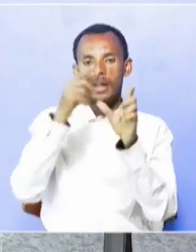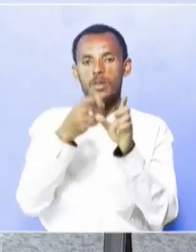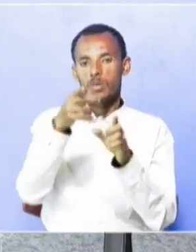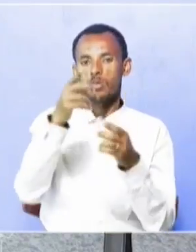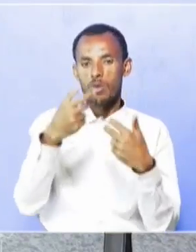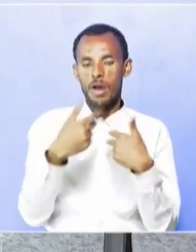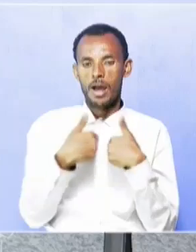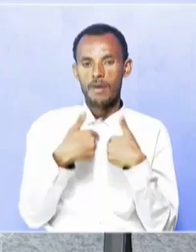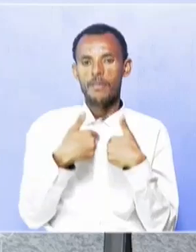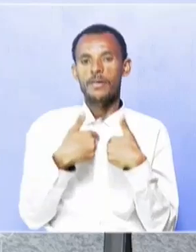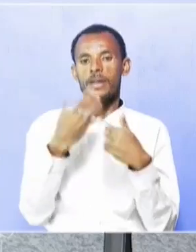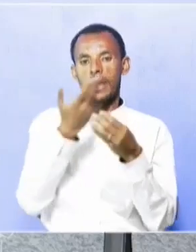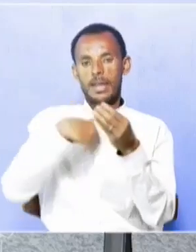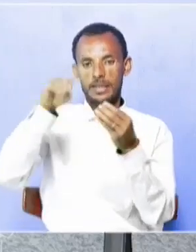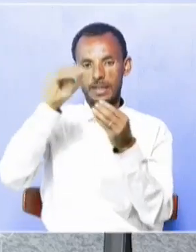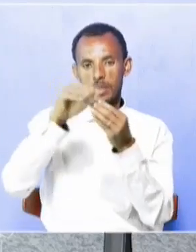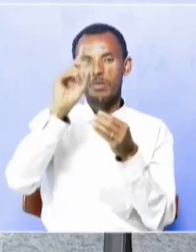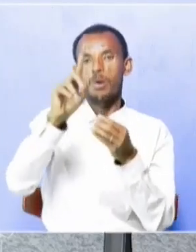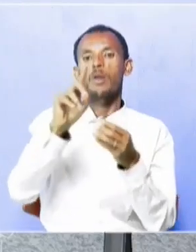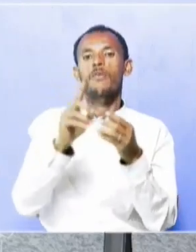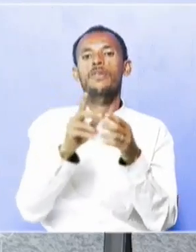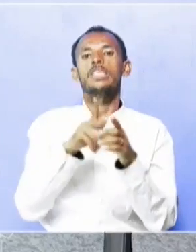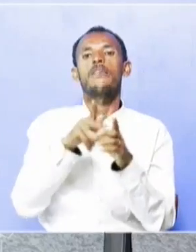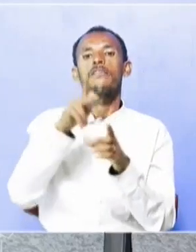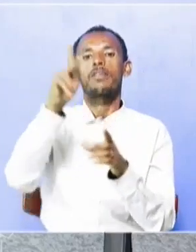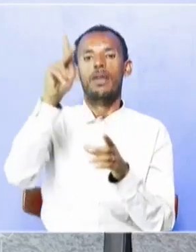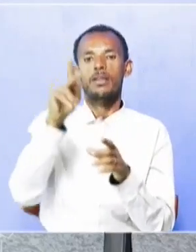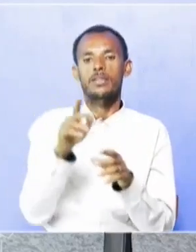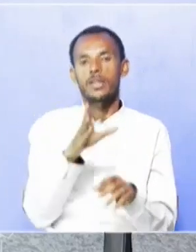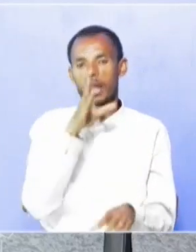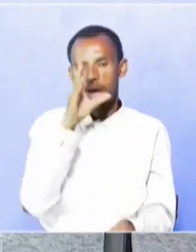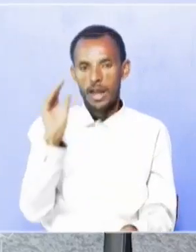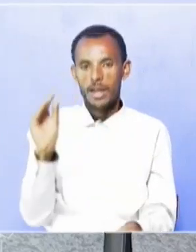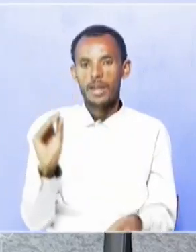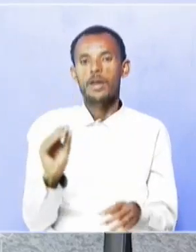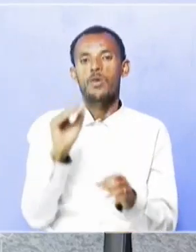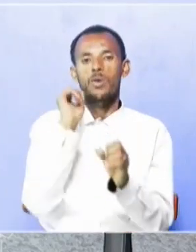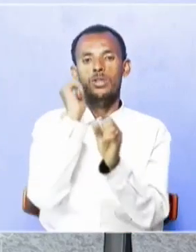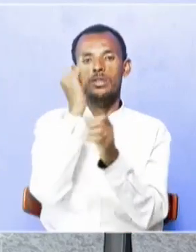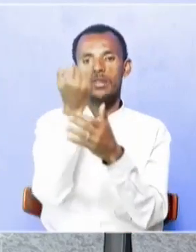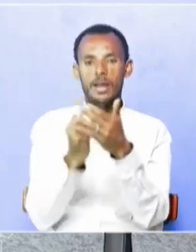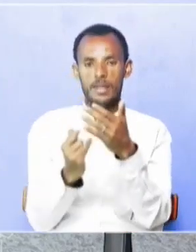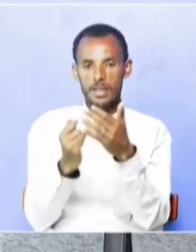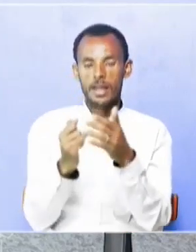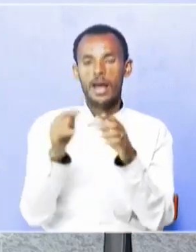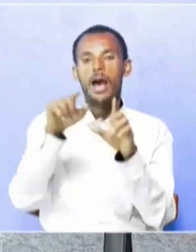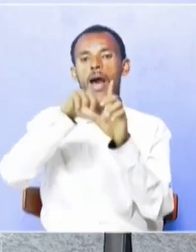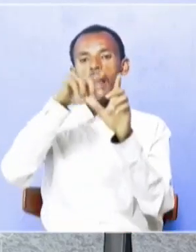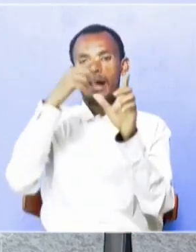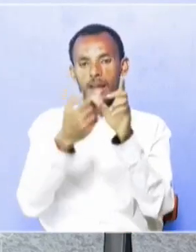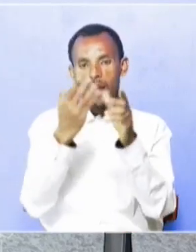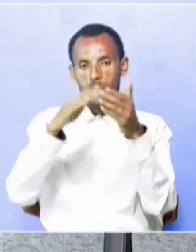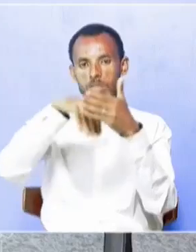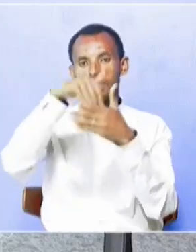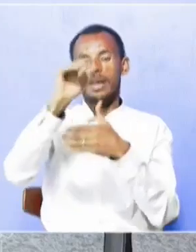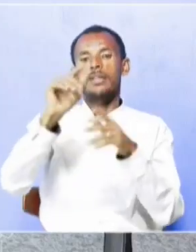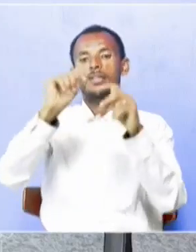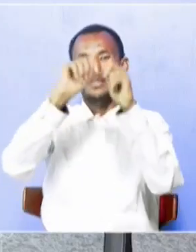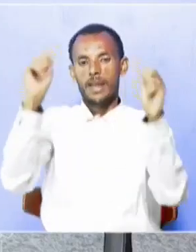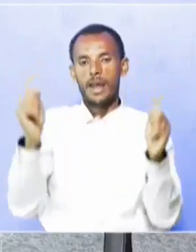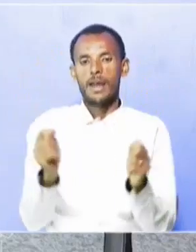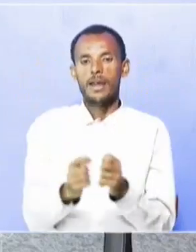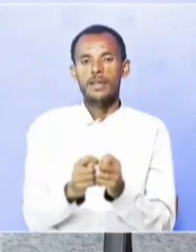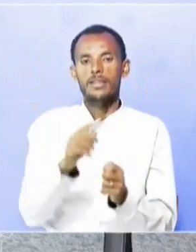to have an extension on one of the vertex and construct an angle outside the triangle. So